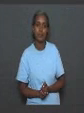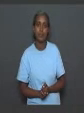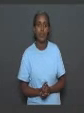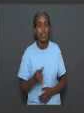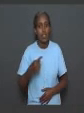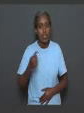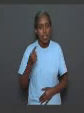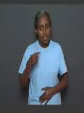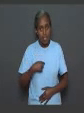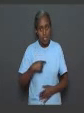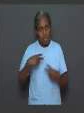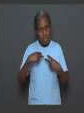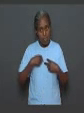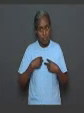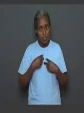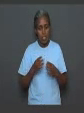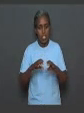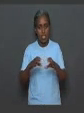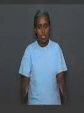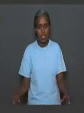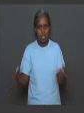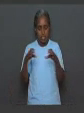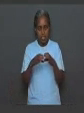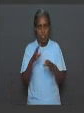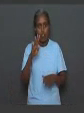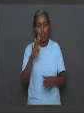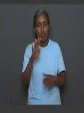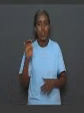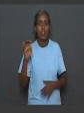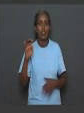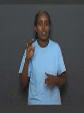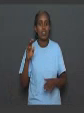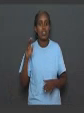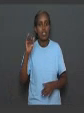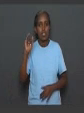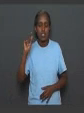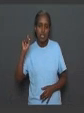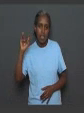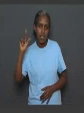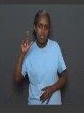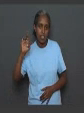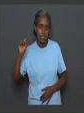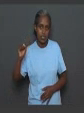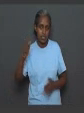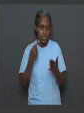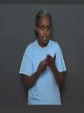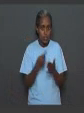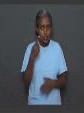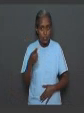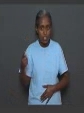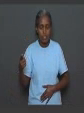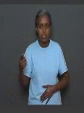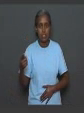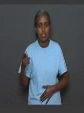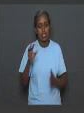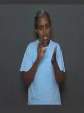I have a sack with 400 tiles in it. Each of the tiles has